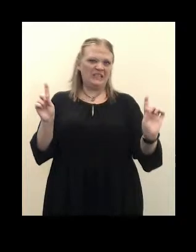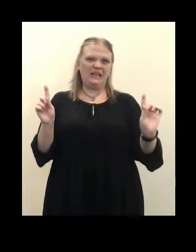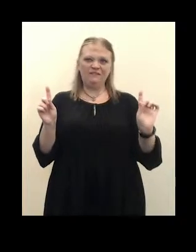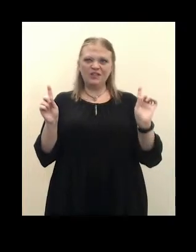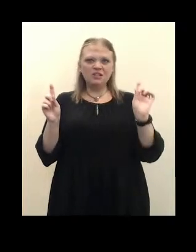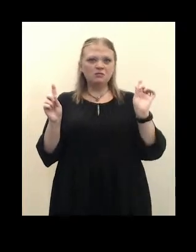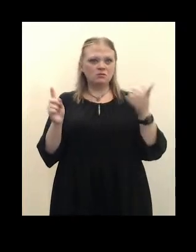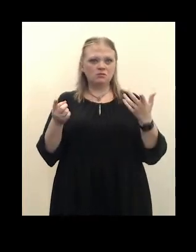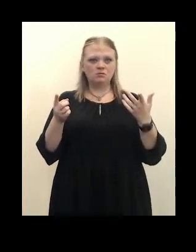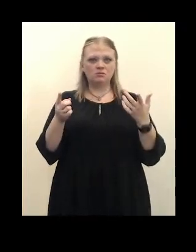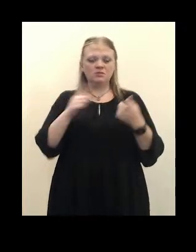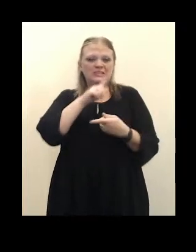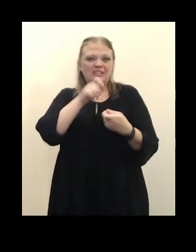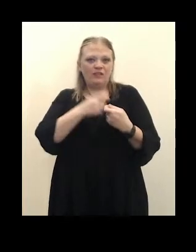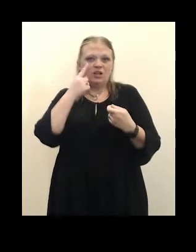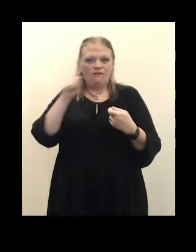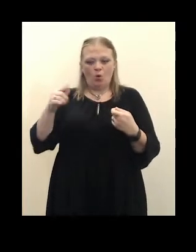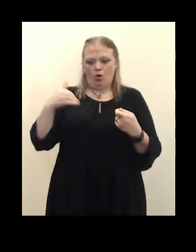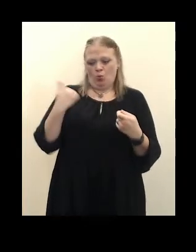our adolescents.